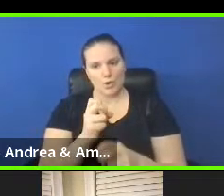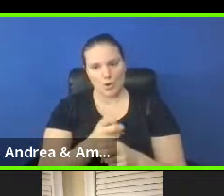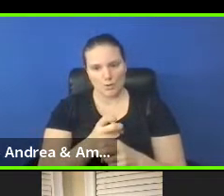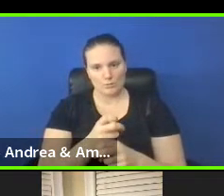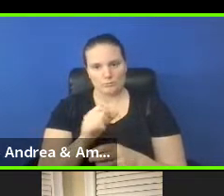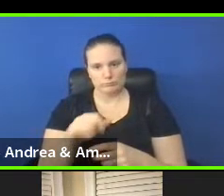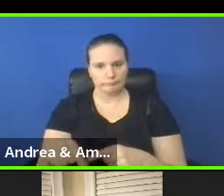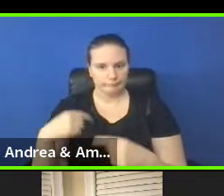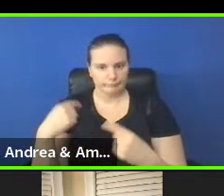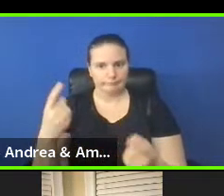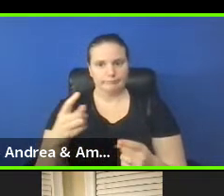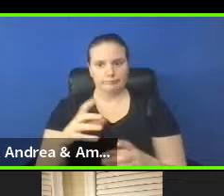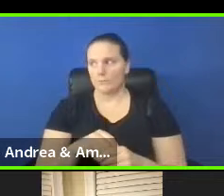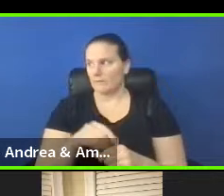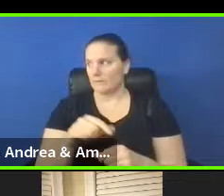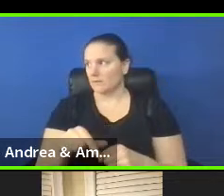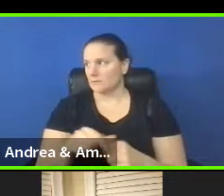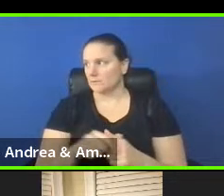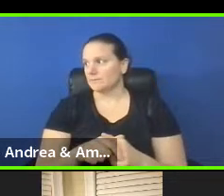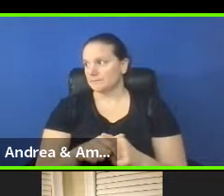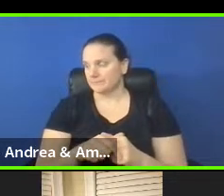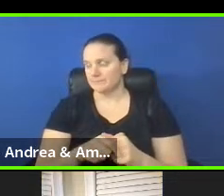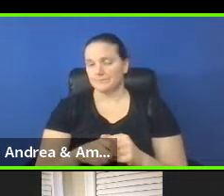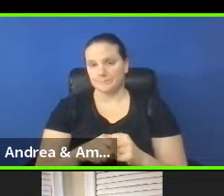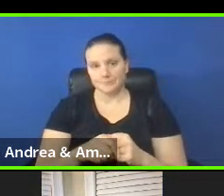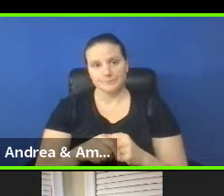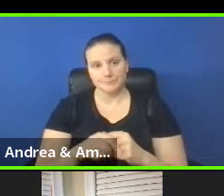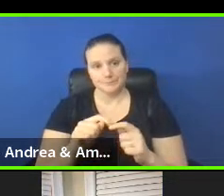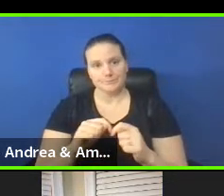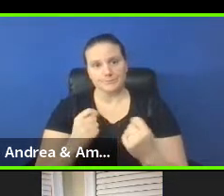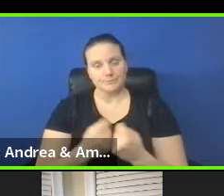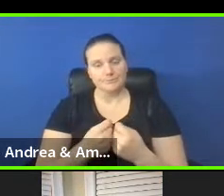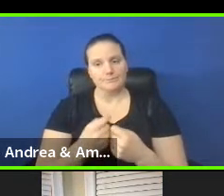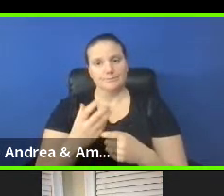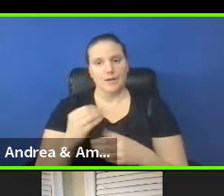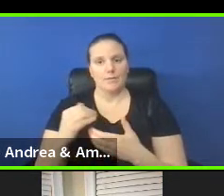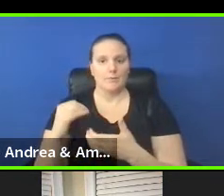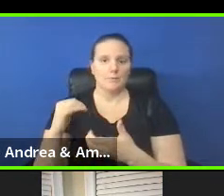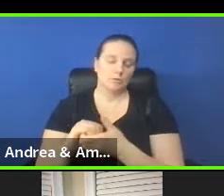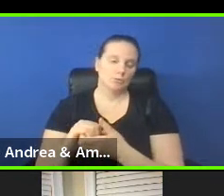gone into this by the team and the partners.